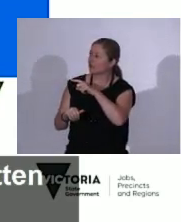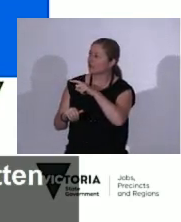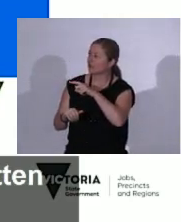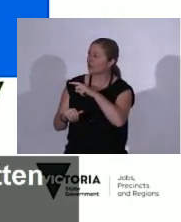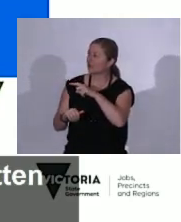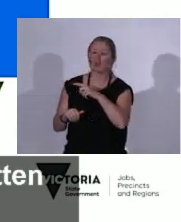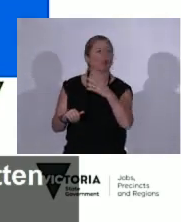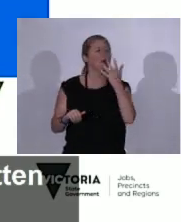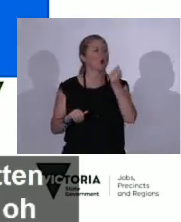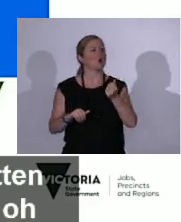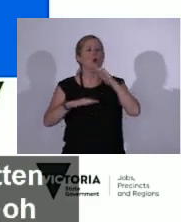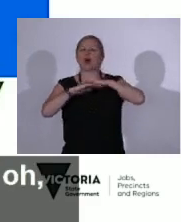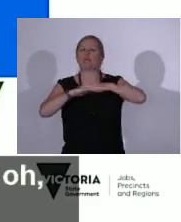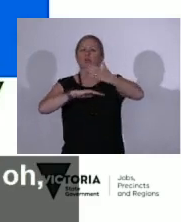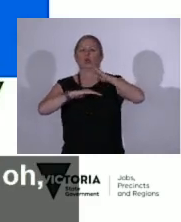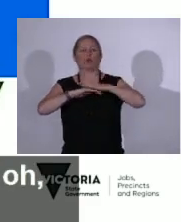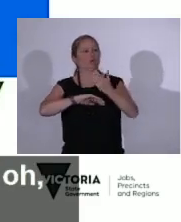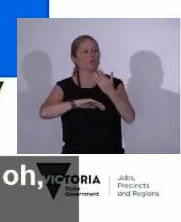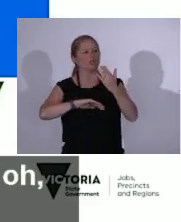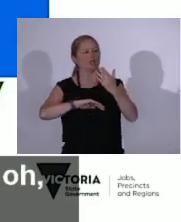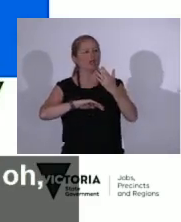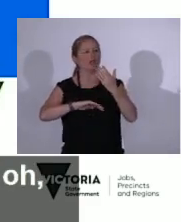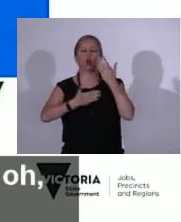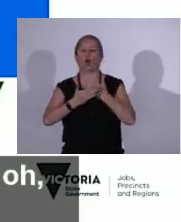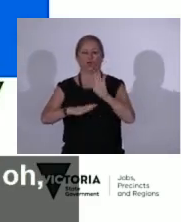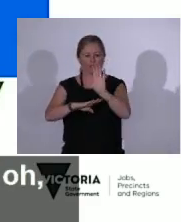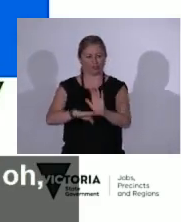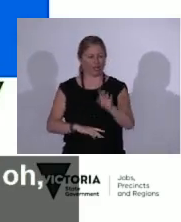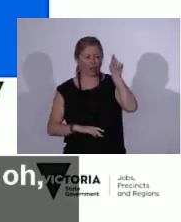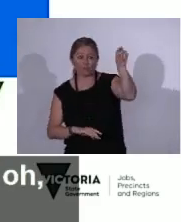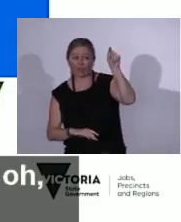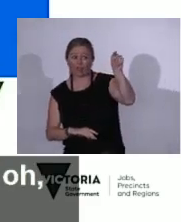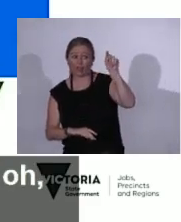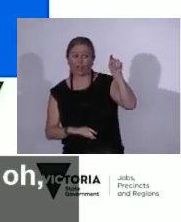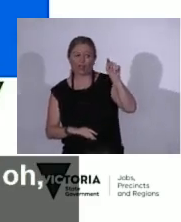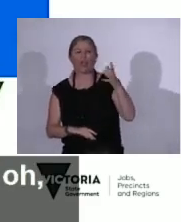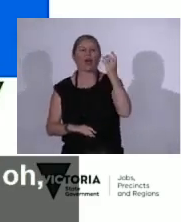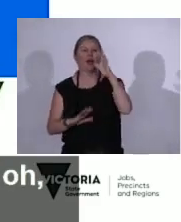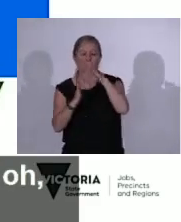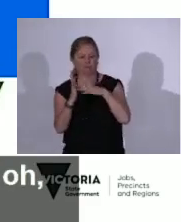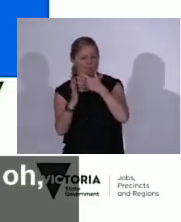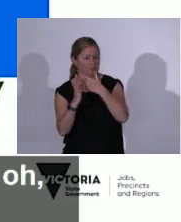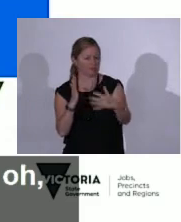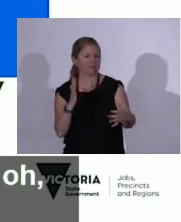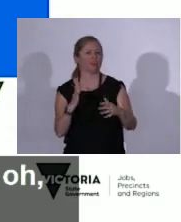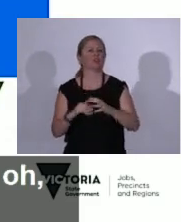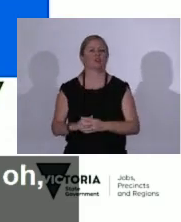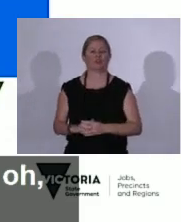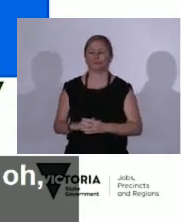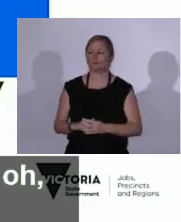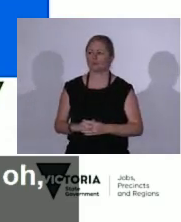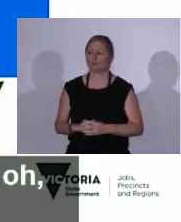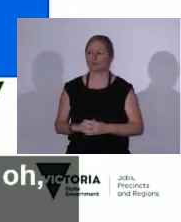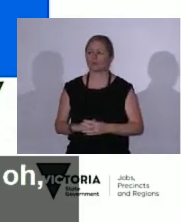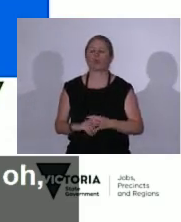is sitting on a chair right underneath the song. Awesome, so the computer on the chair. And we'll have the spreadsheet. And then